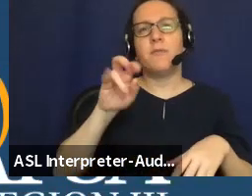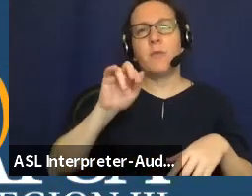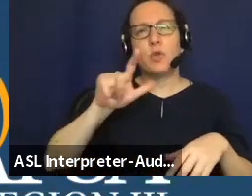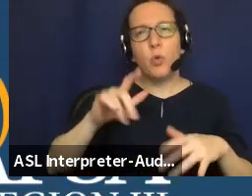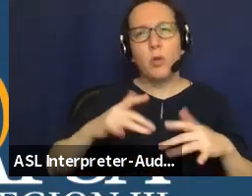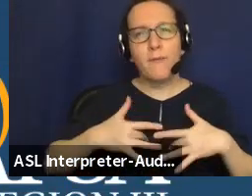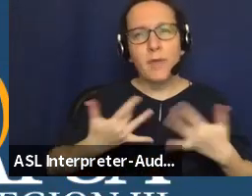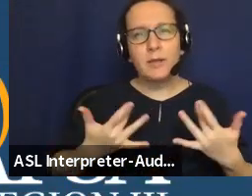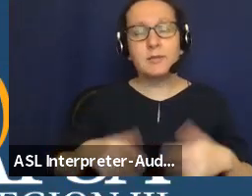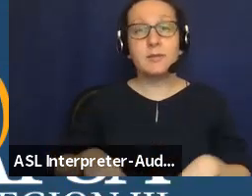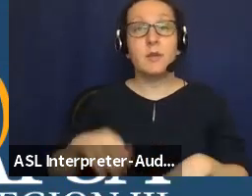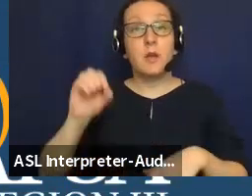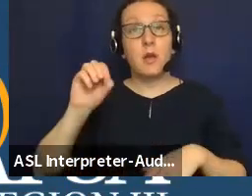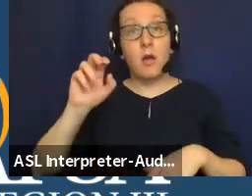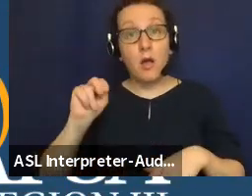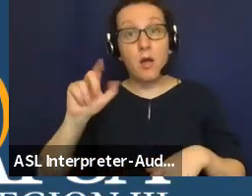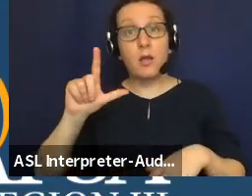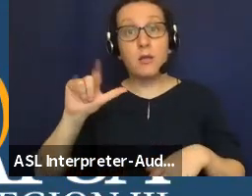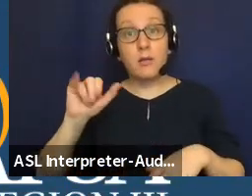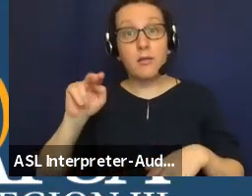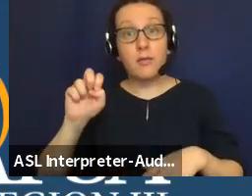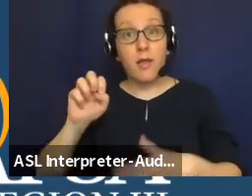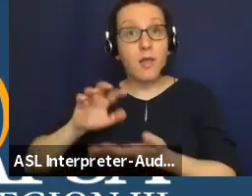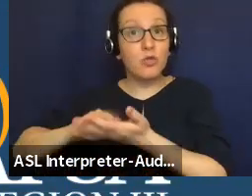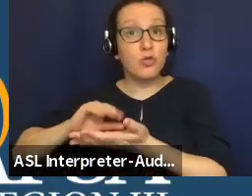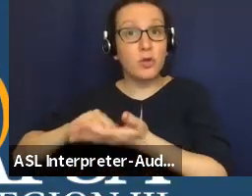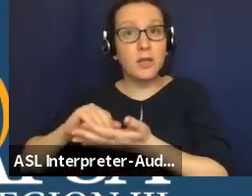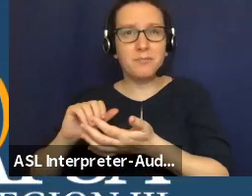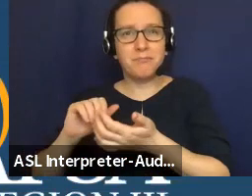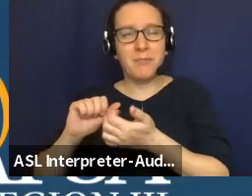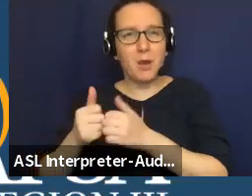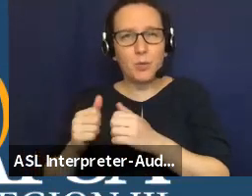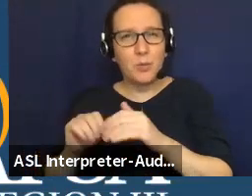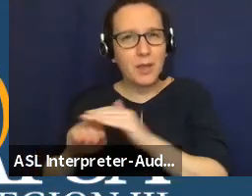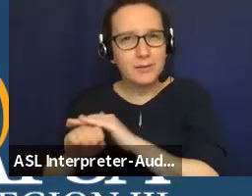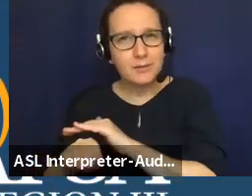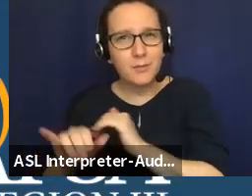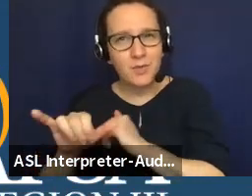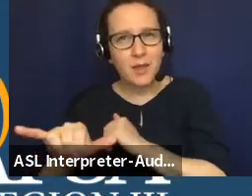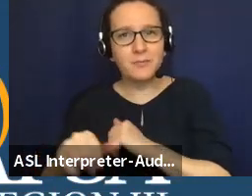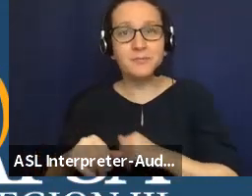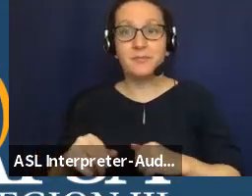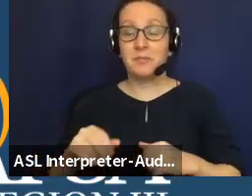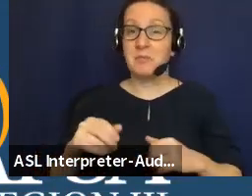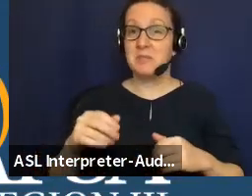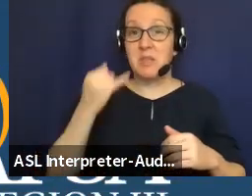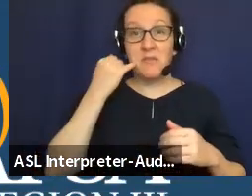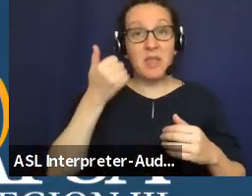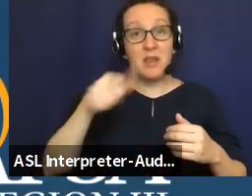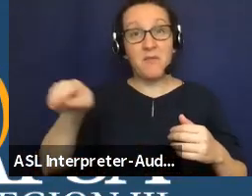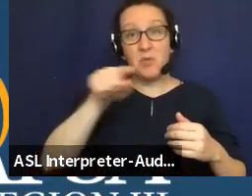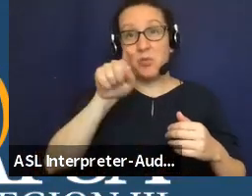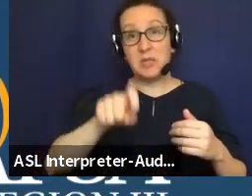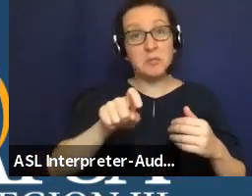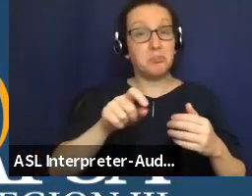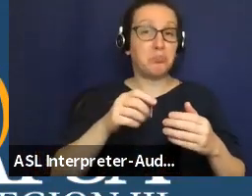out there that's doing virtual and also experiences with this emerging trend. So it's just an